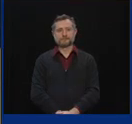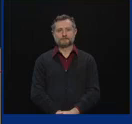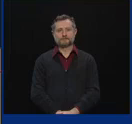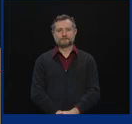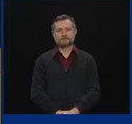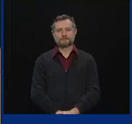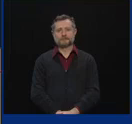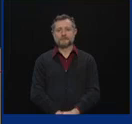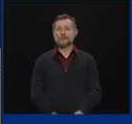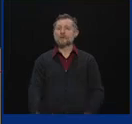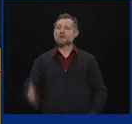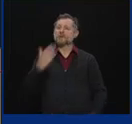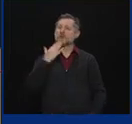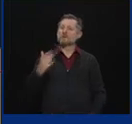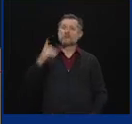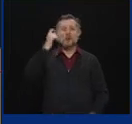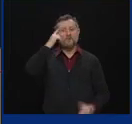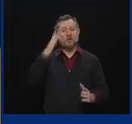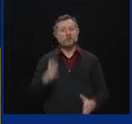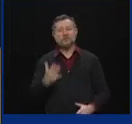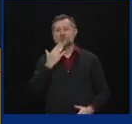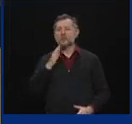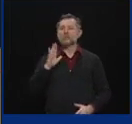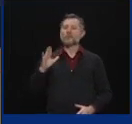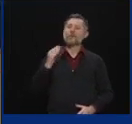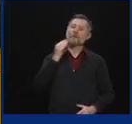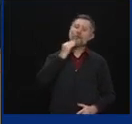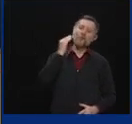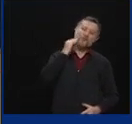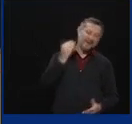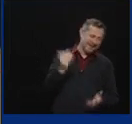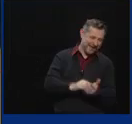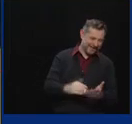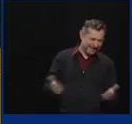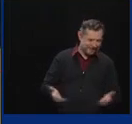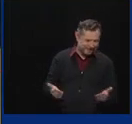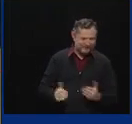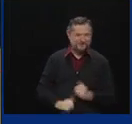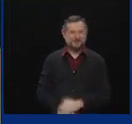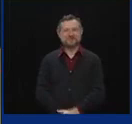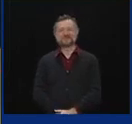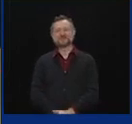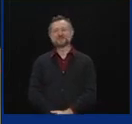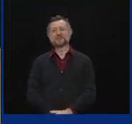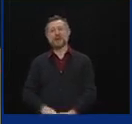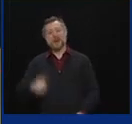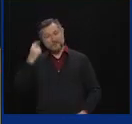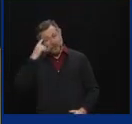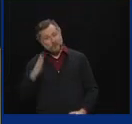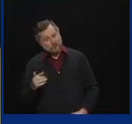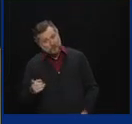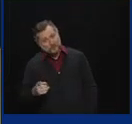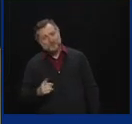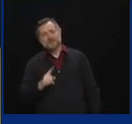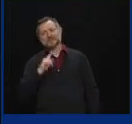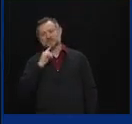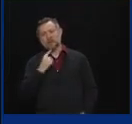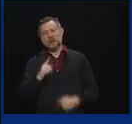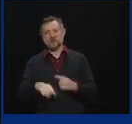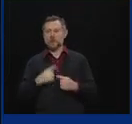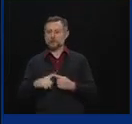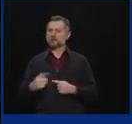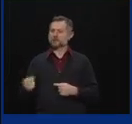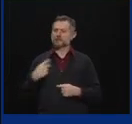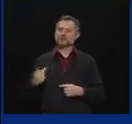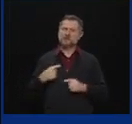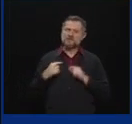Thank you, Governor. It's good to have you back home. The Governor was not kidding when she talked about the foxhole, because there were many of us